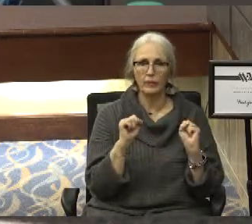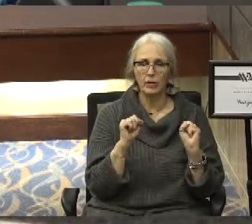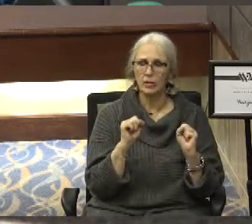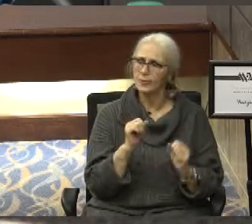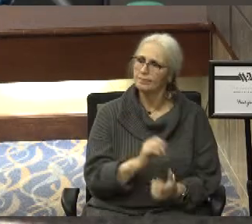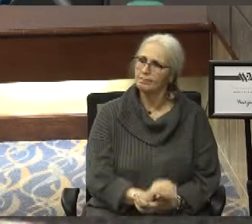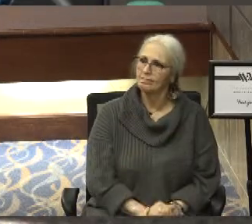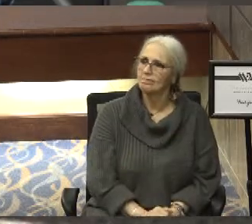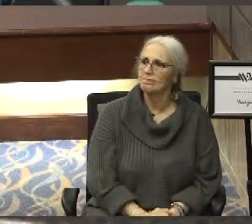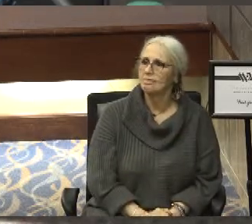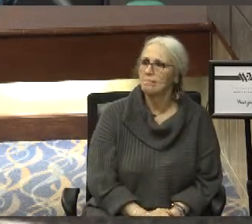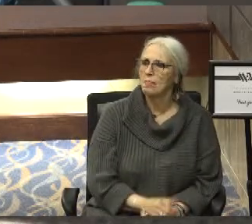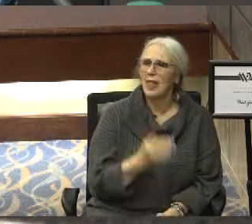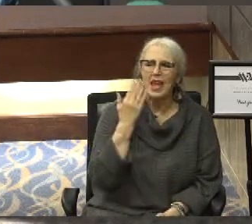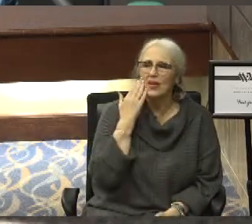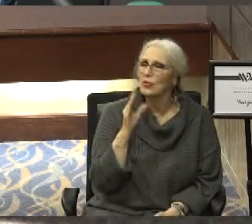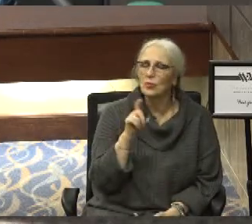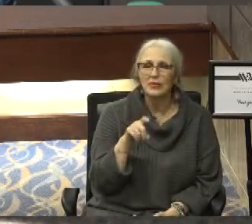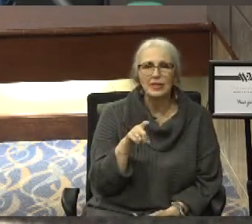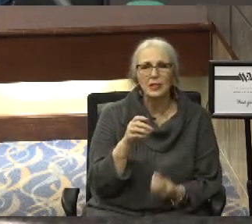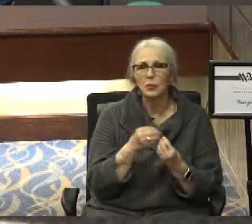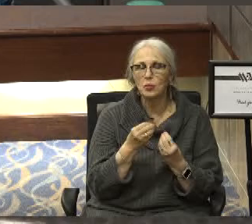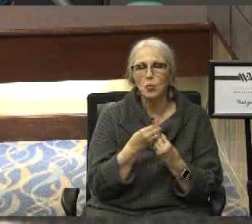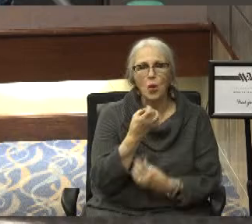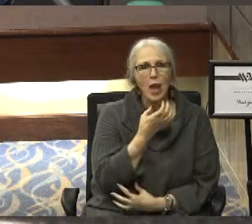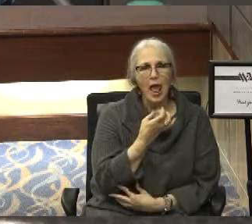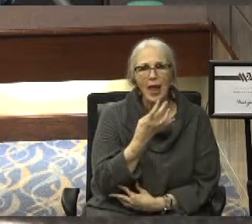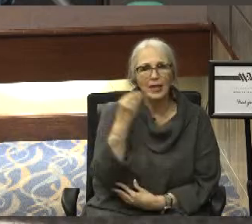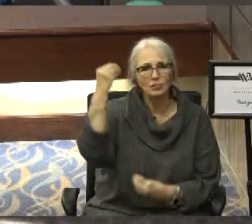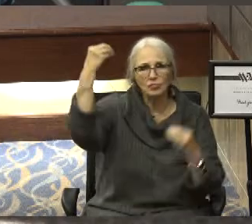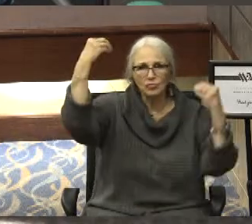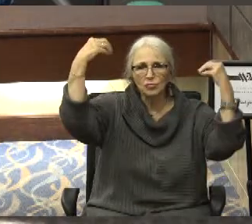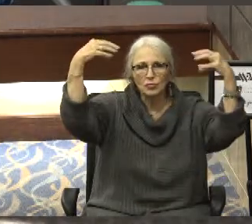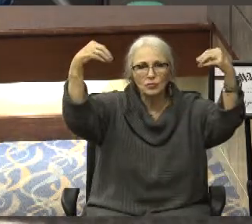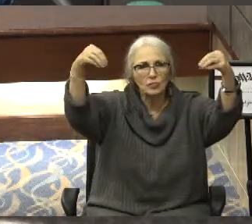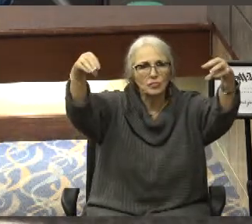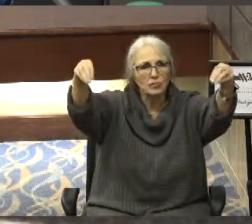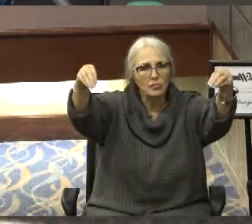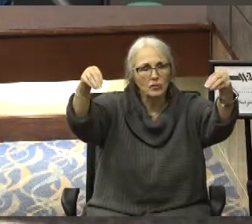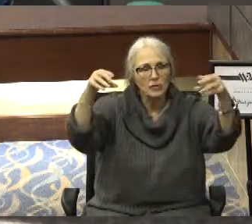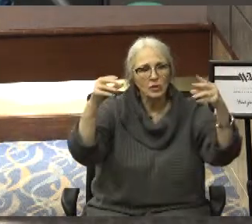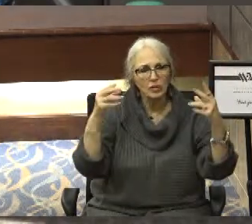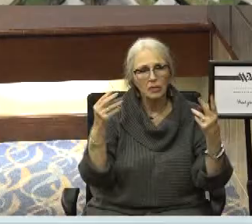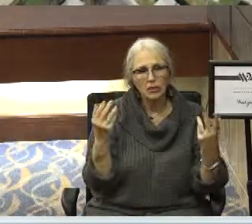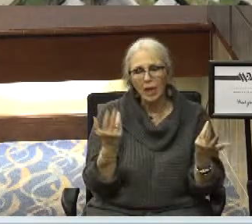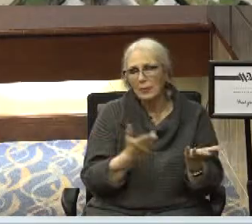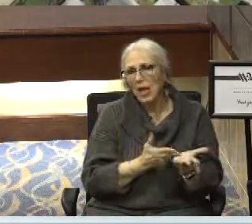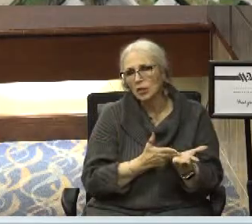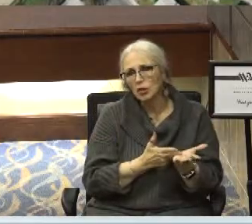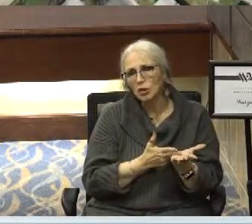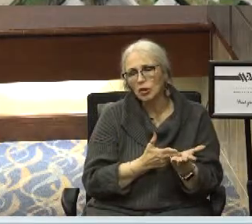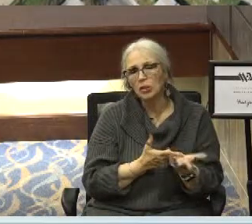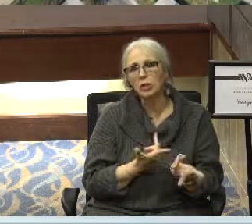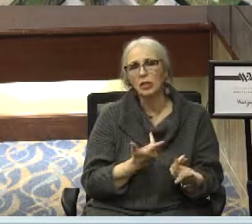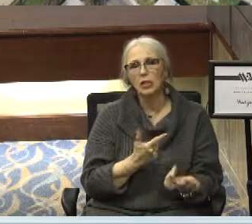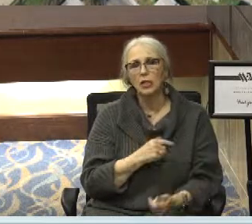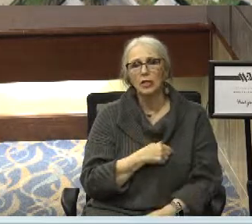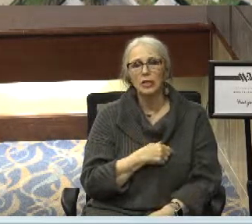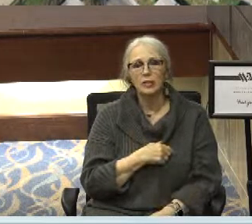don't know that more lighting would help. I'm not sure. But, and I